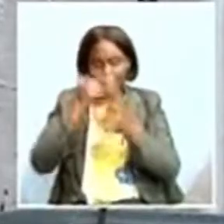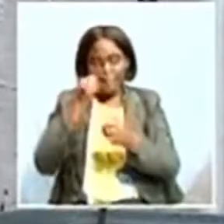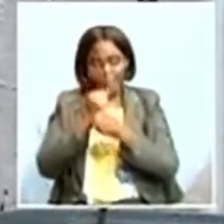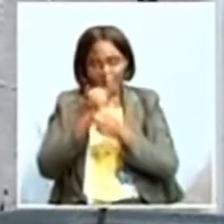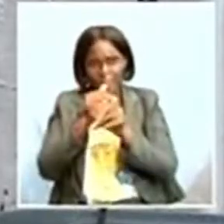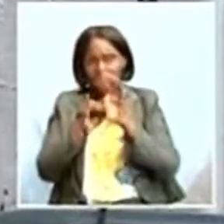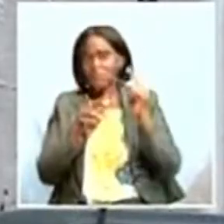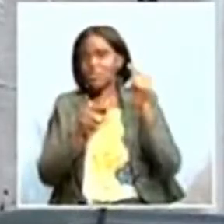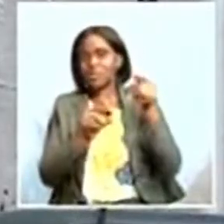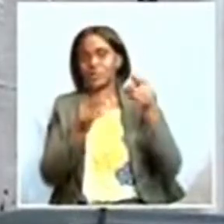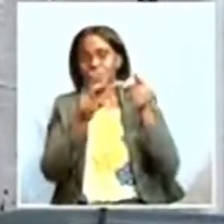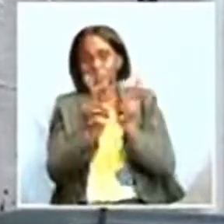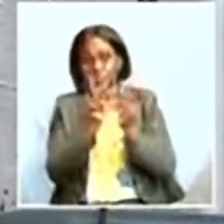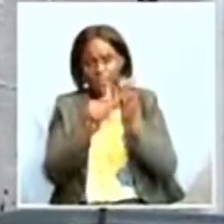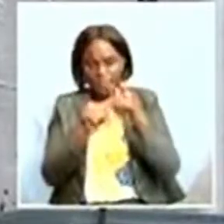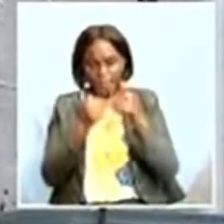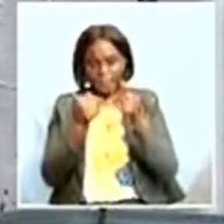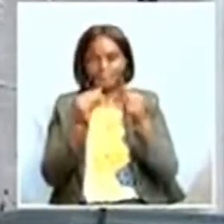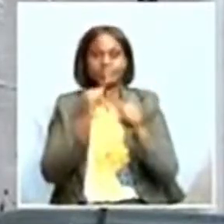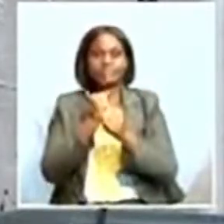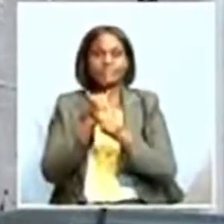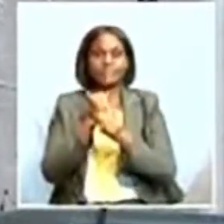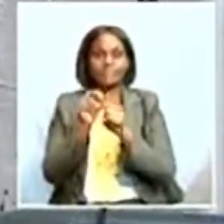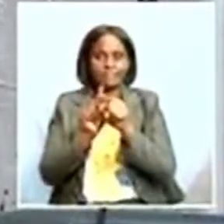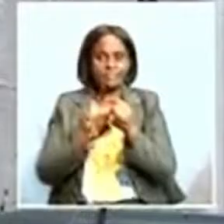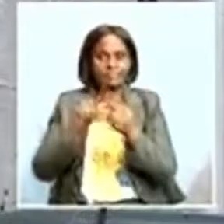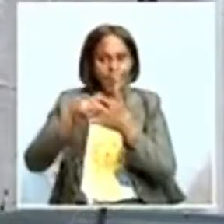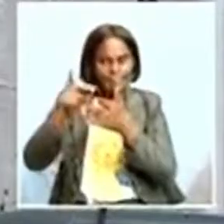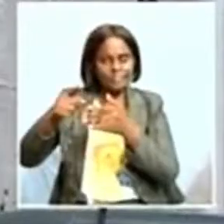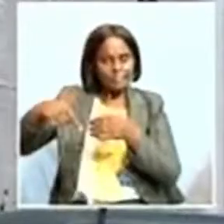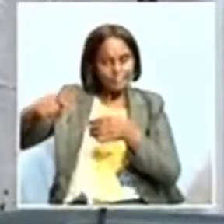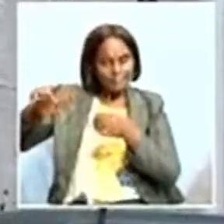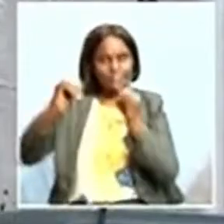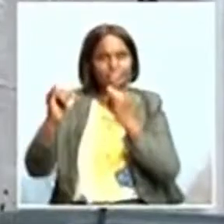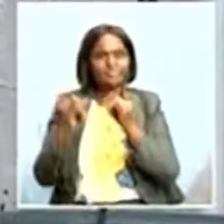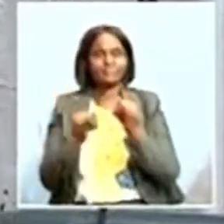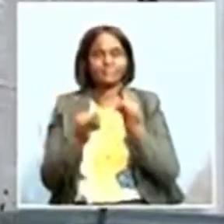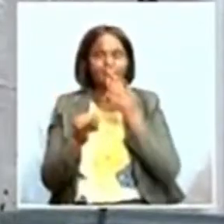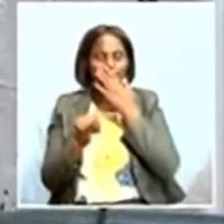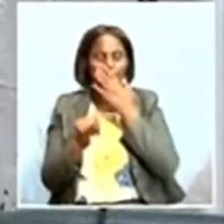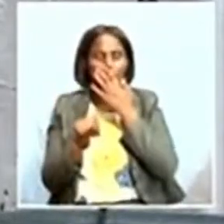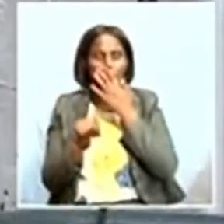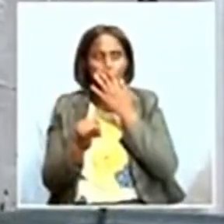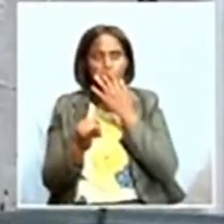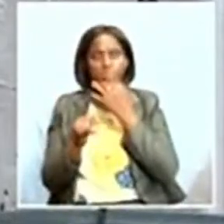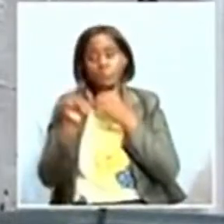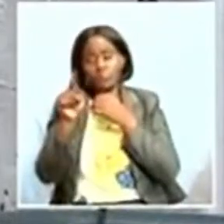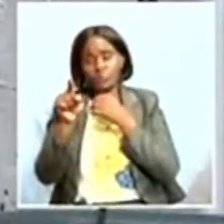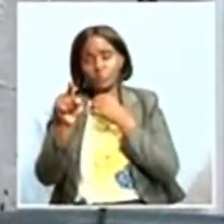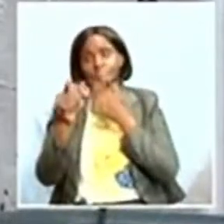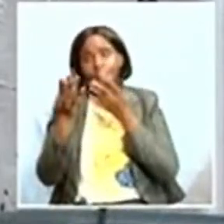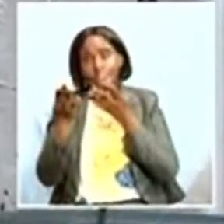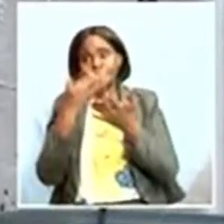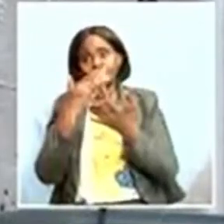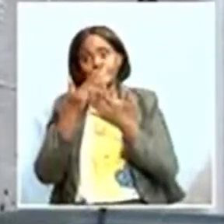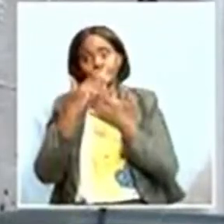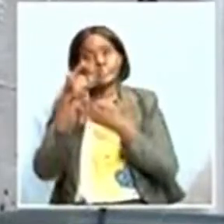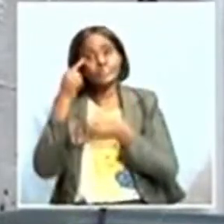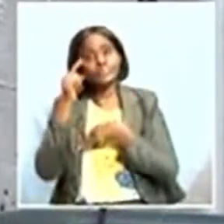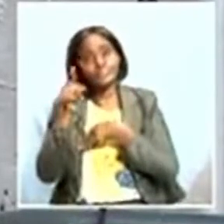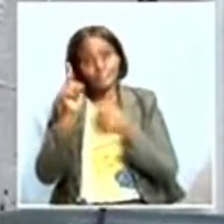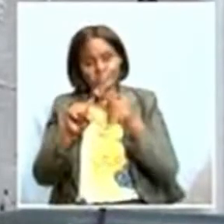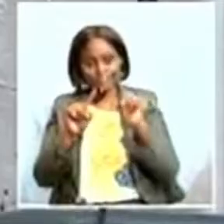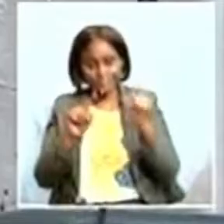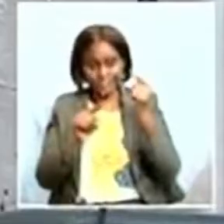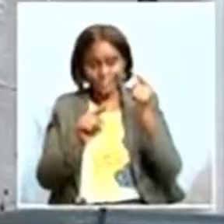in the first place is what we are doing while the program is being implemented. Isn't it ideal for you to